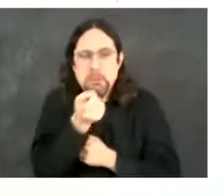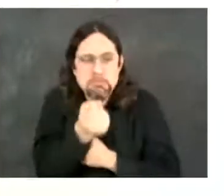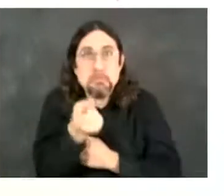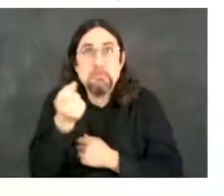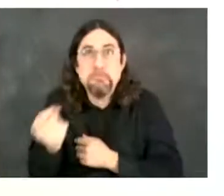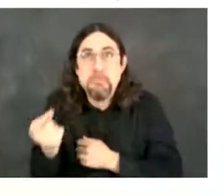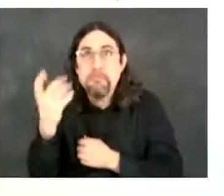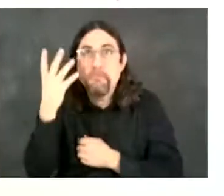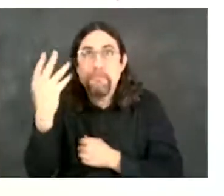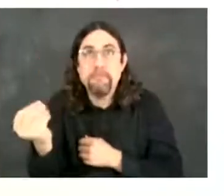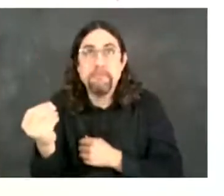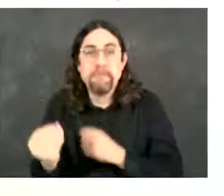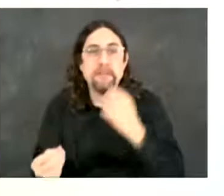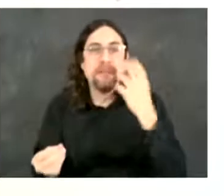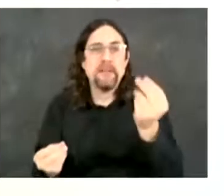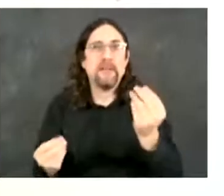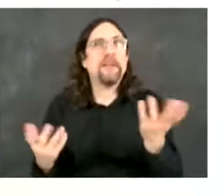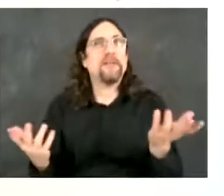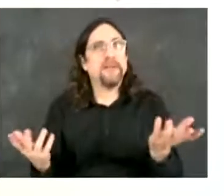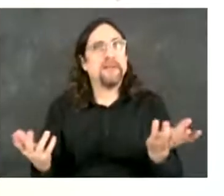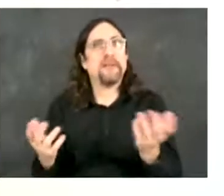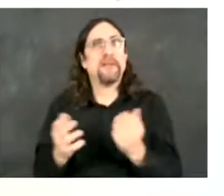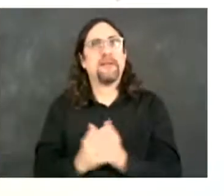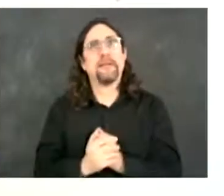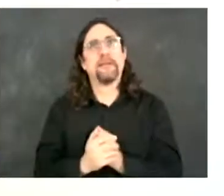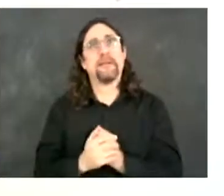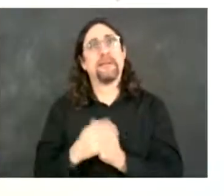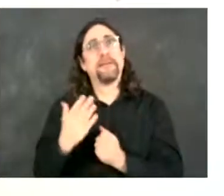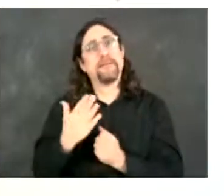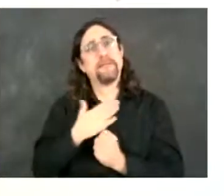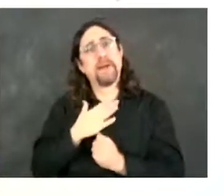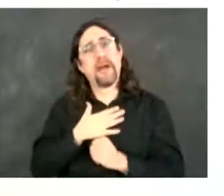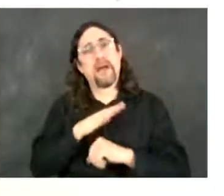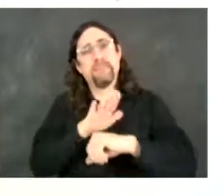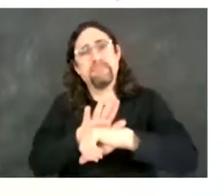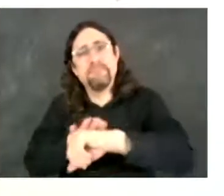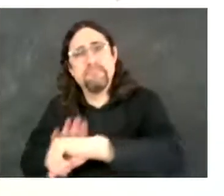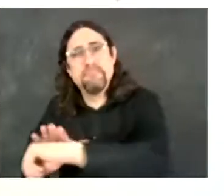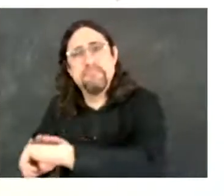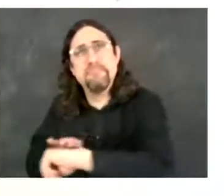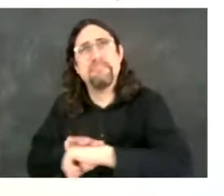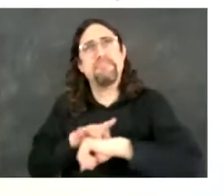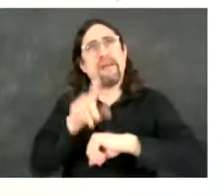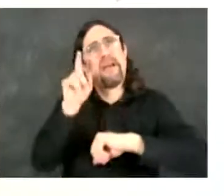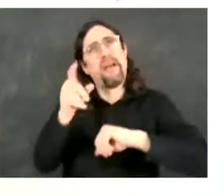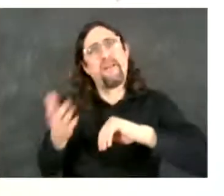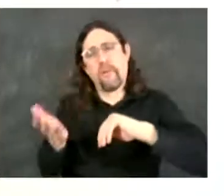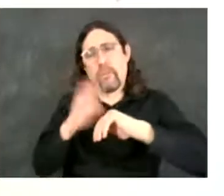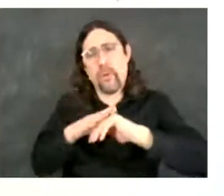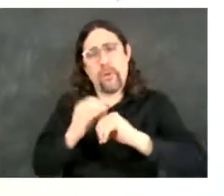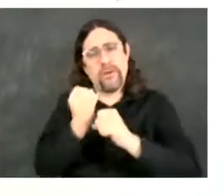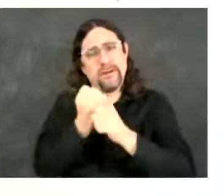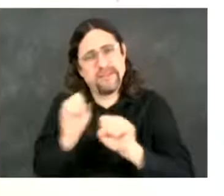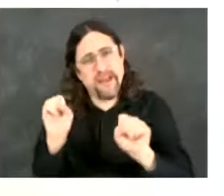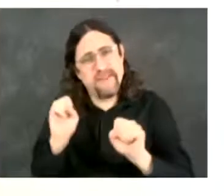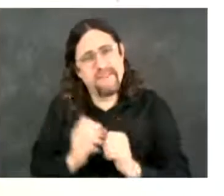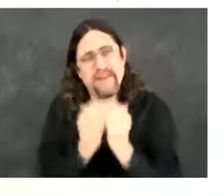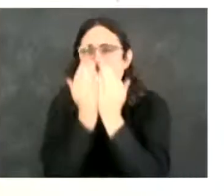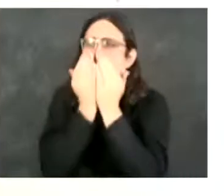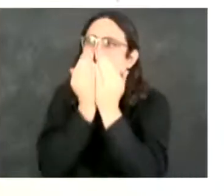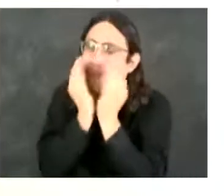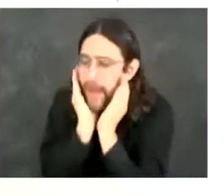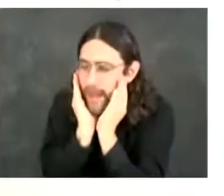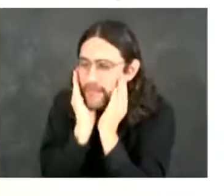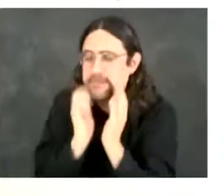the use of alcohol-based hand sanitizer when they're not close to a water source. So the reality is that we're